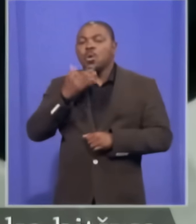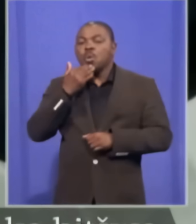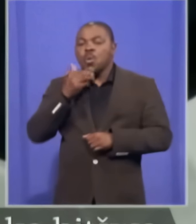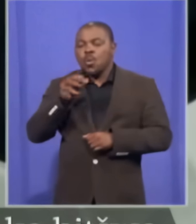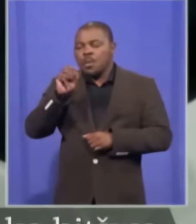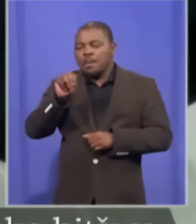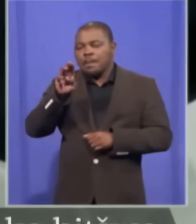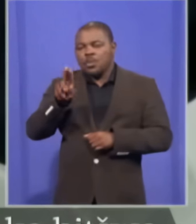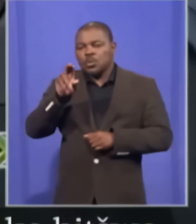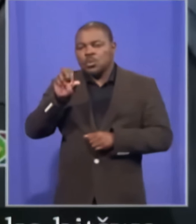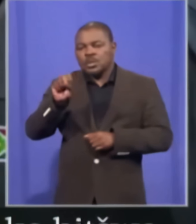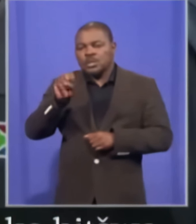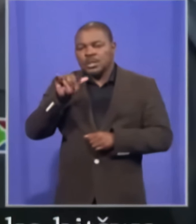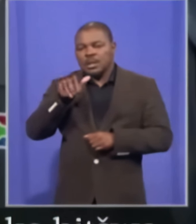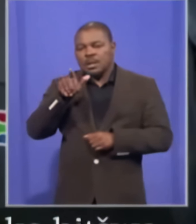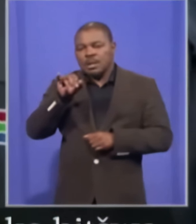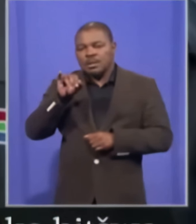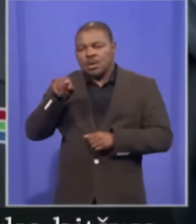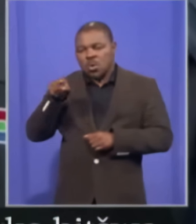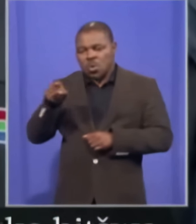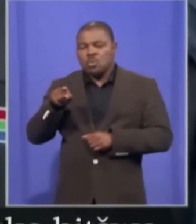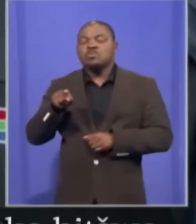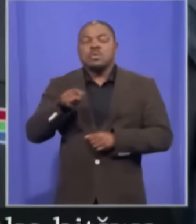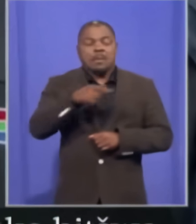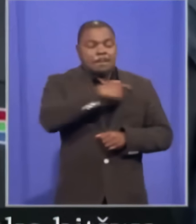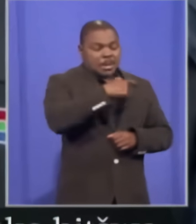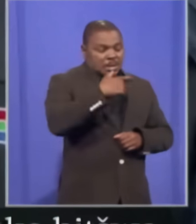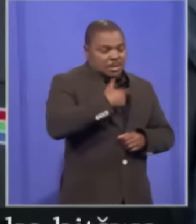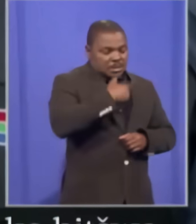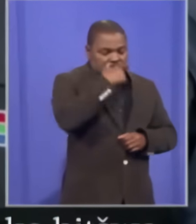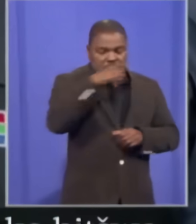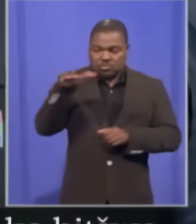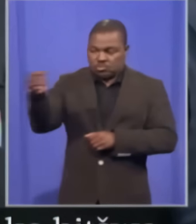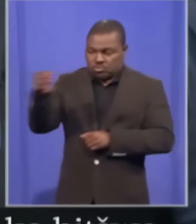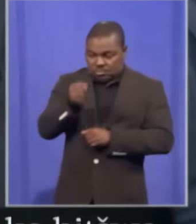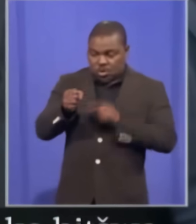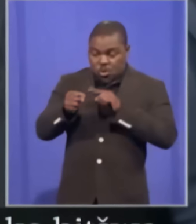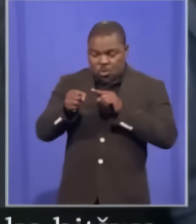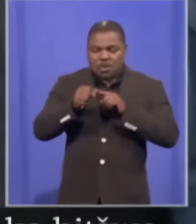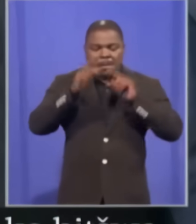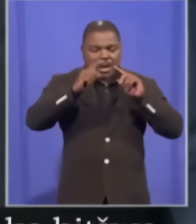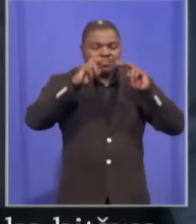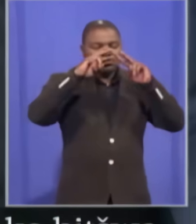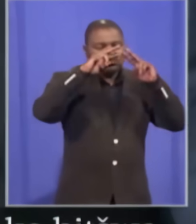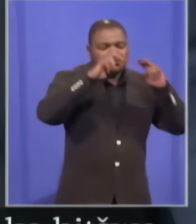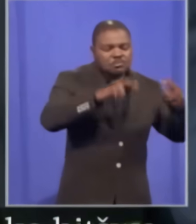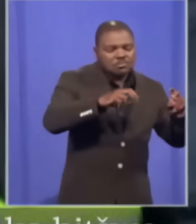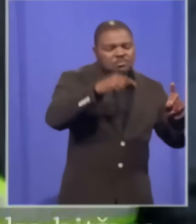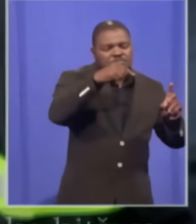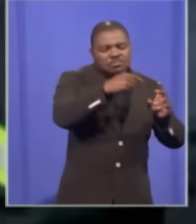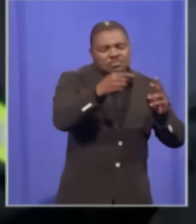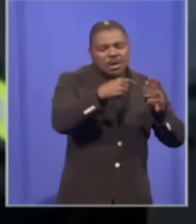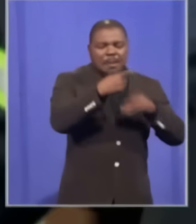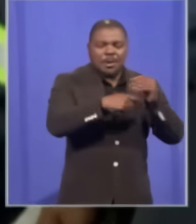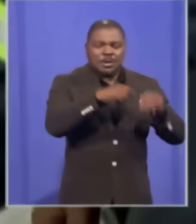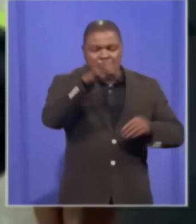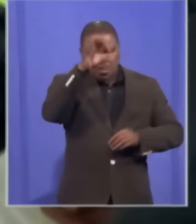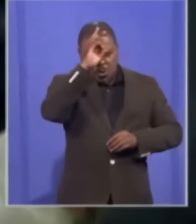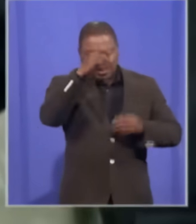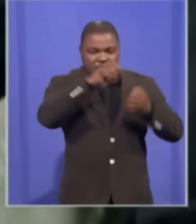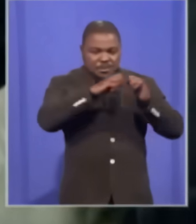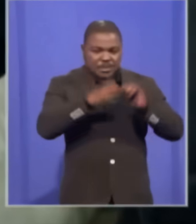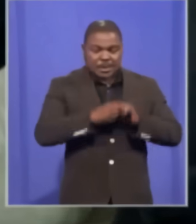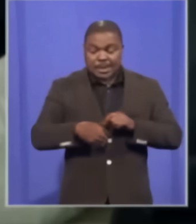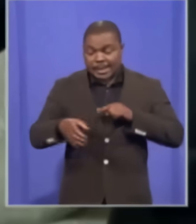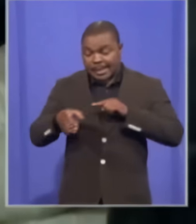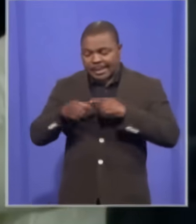Mbuyiseli Madlanga e hlomilwe ke mopresidente Cyril Ramaphosa go nyakišiša ditatofatšo tša Mkhwanazi. E tla thoma go